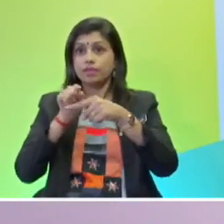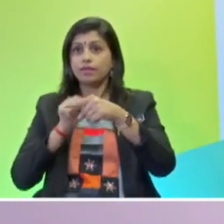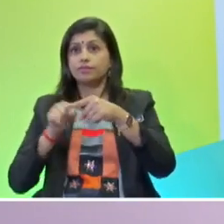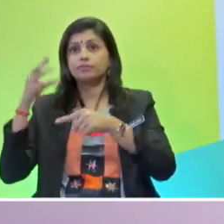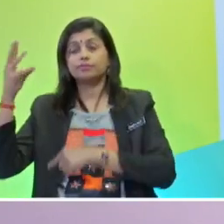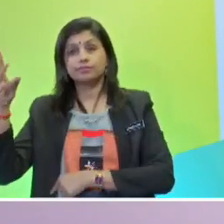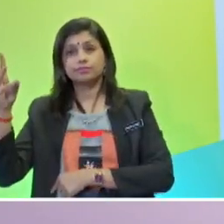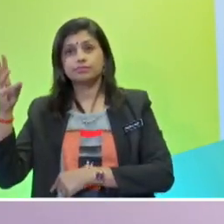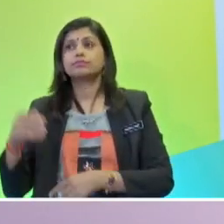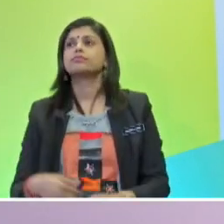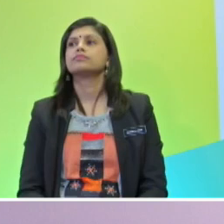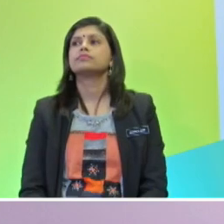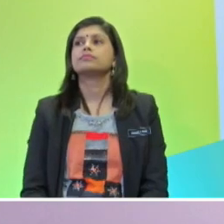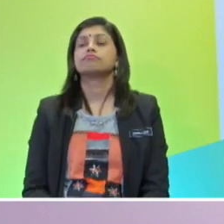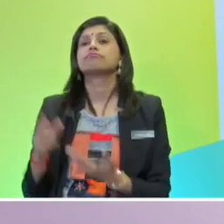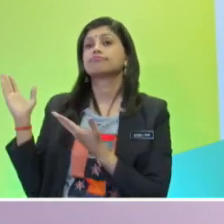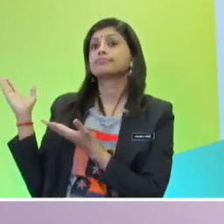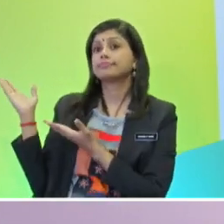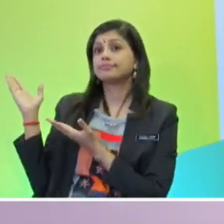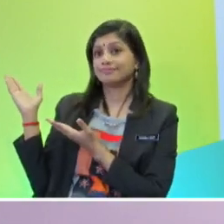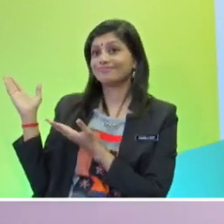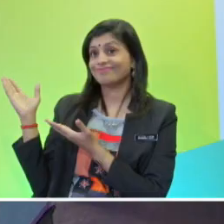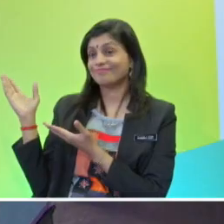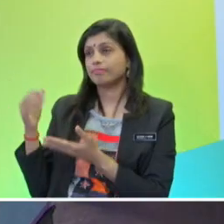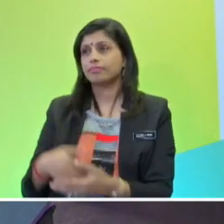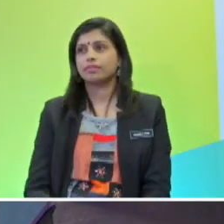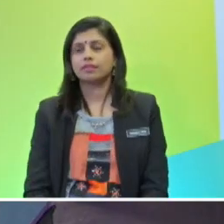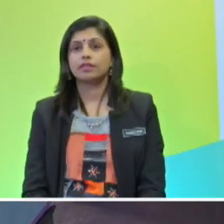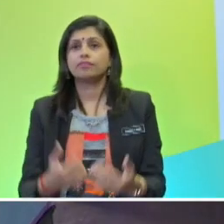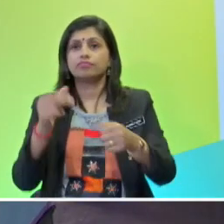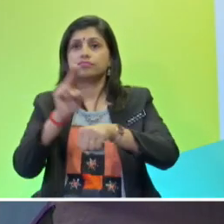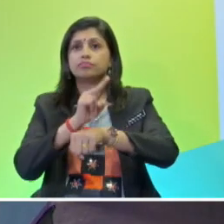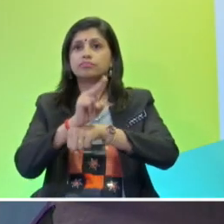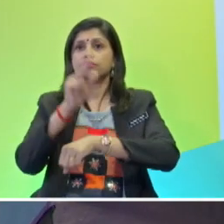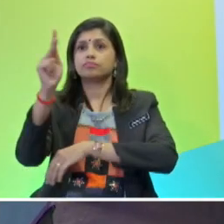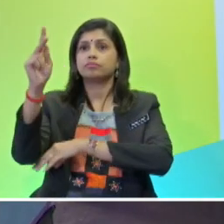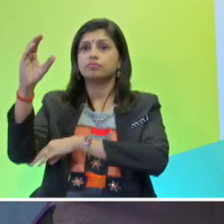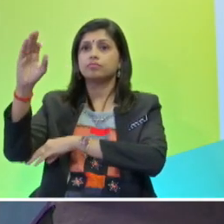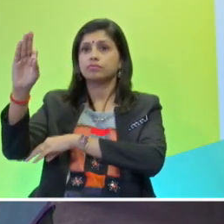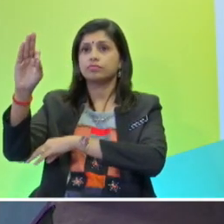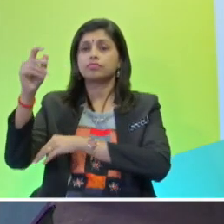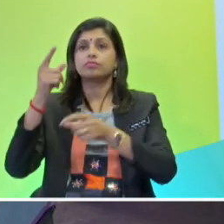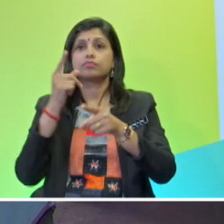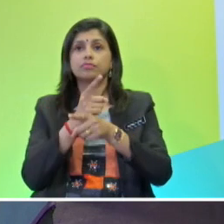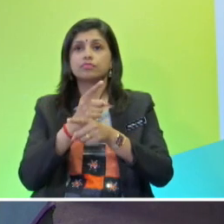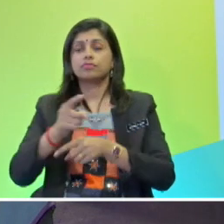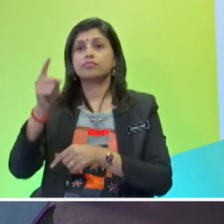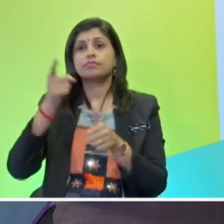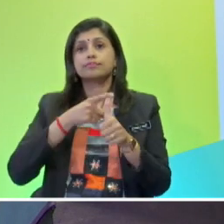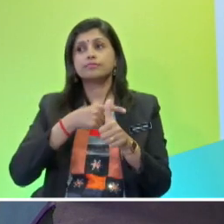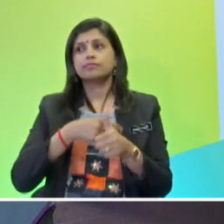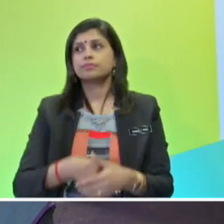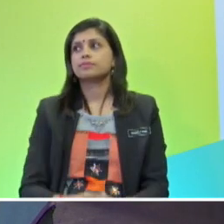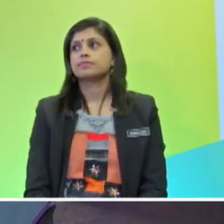16 in 4 or 5. That's right. So I written out like this, and using the KCF method, Yes. what I'm going to do, I'm going to do it straight away. It's 4 But we over are